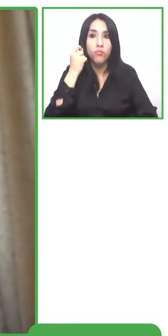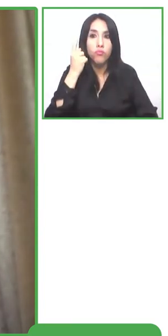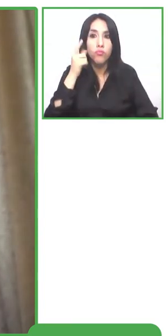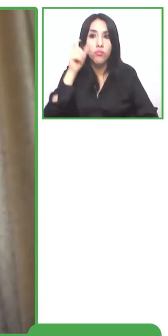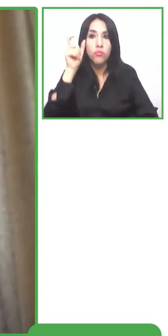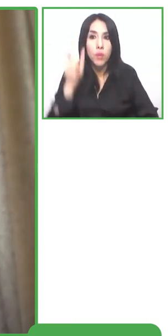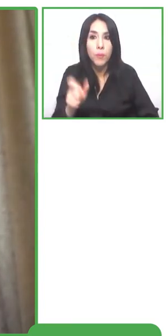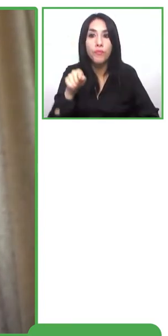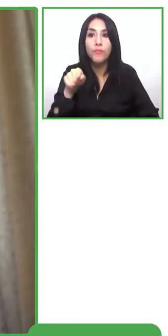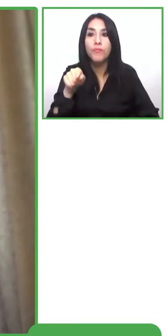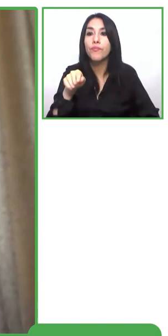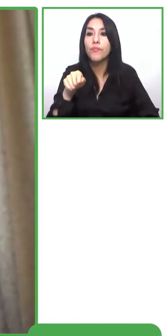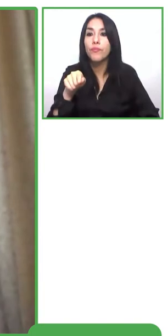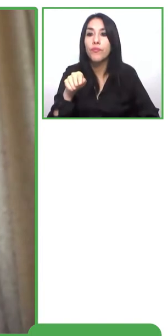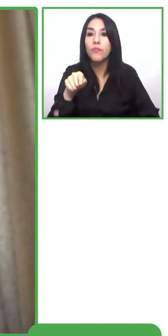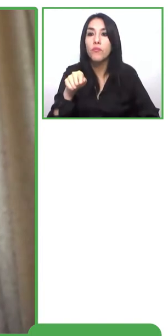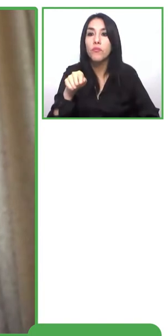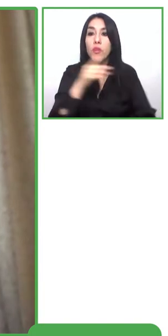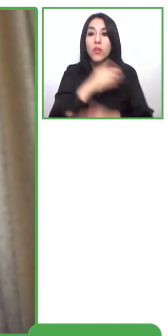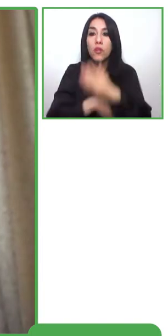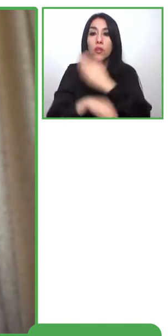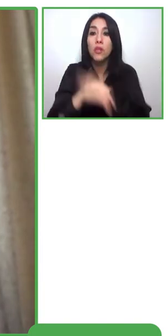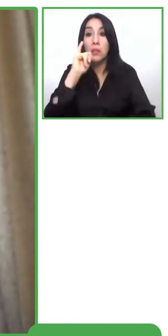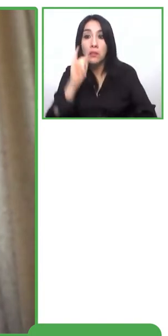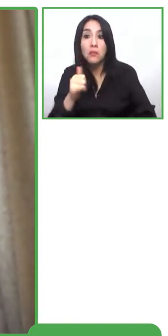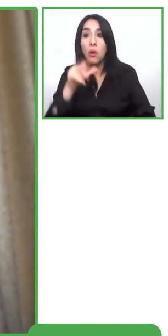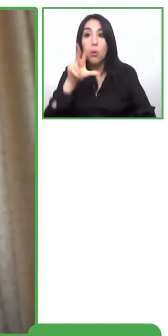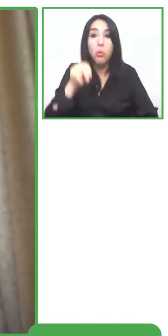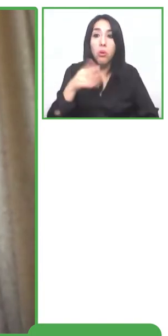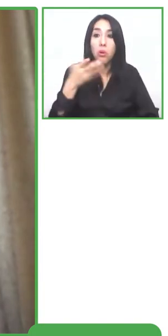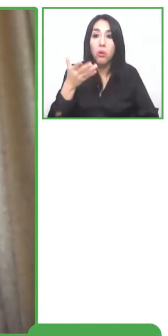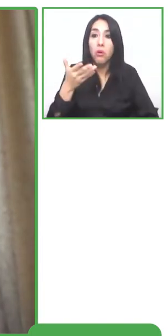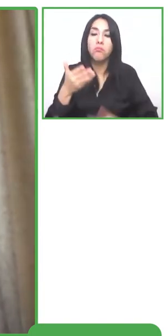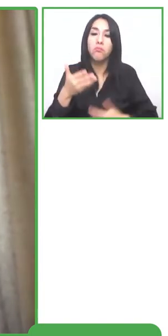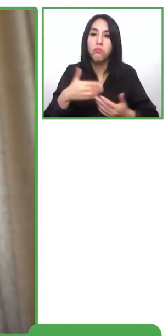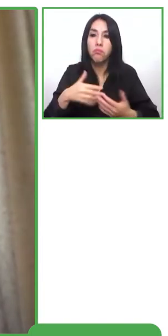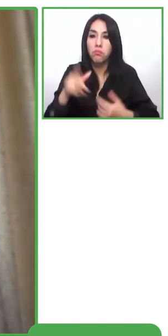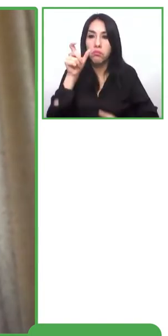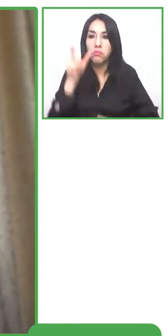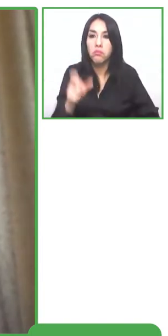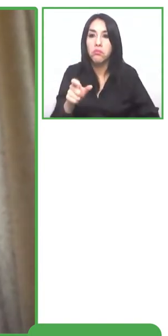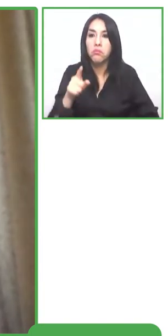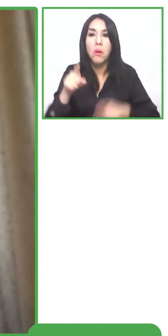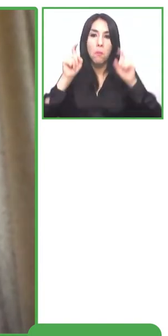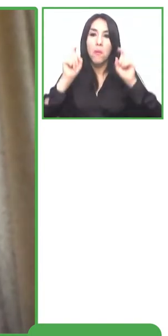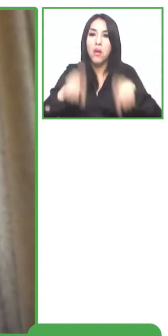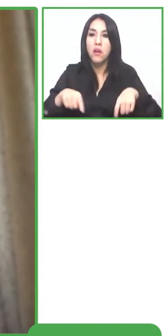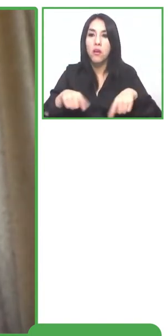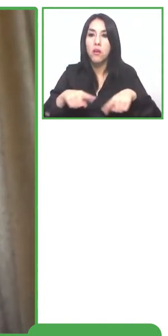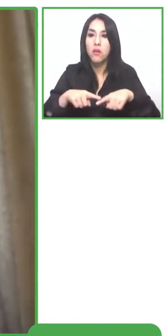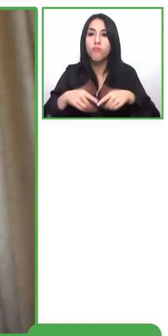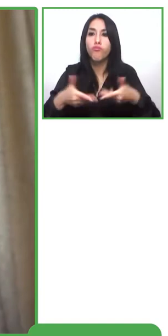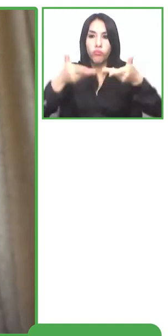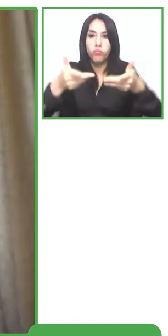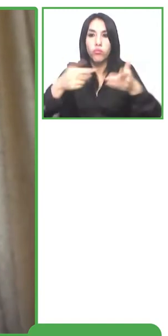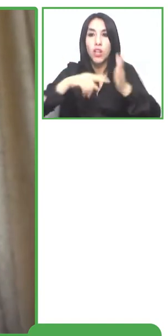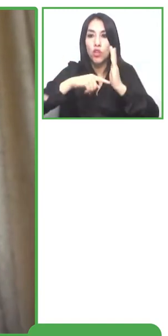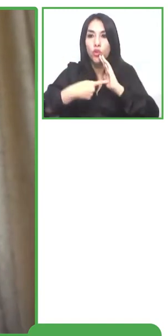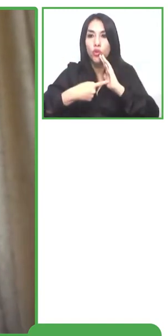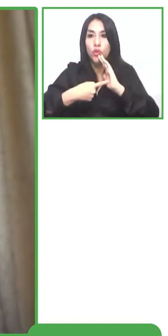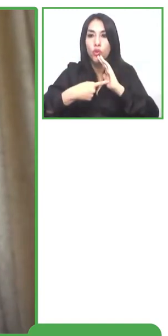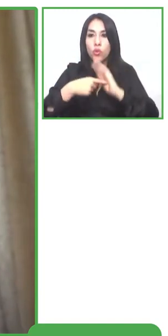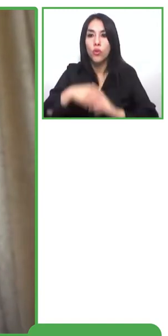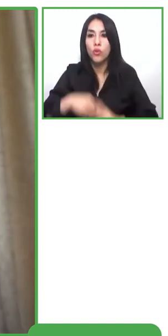someone, either with a disability or not, must have the tools and the knowledge and the